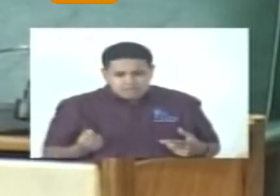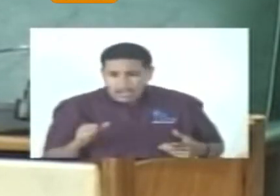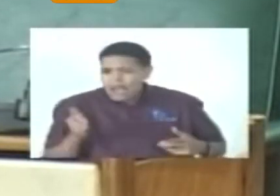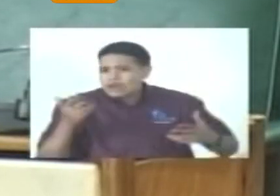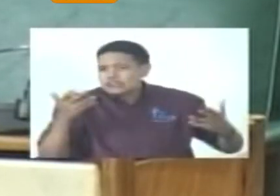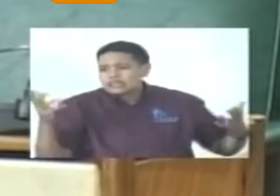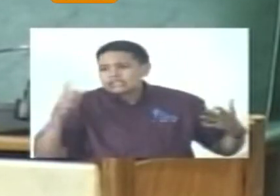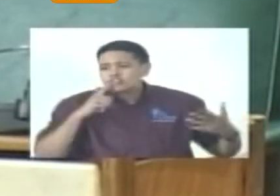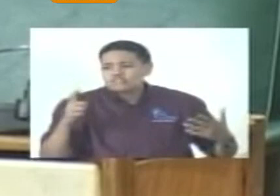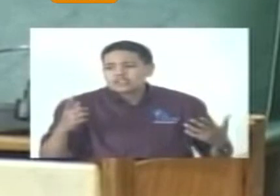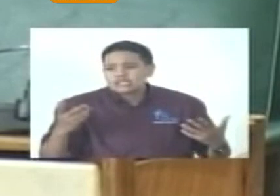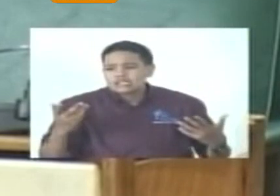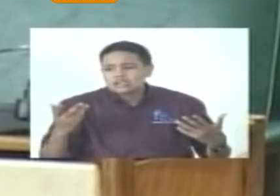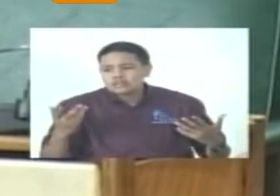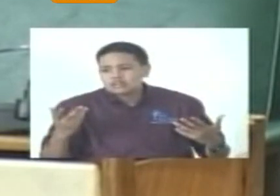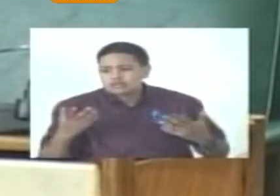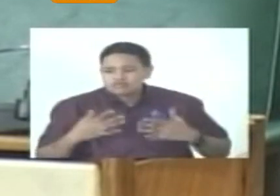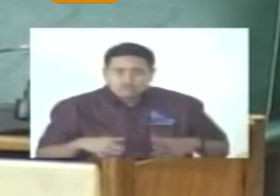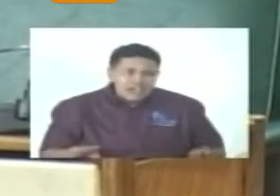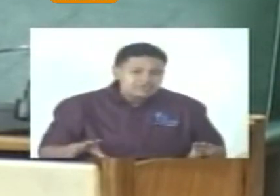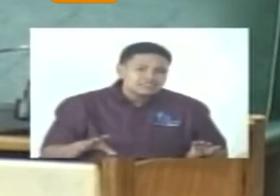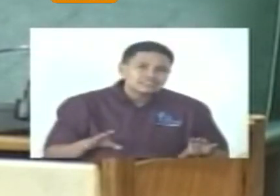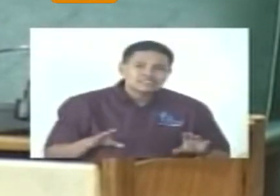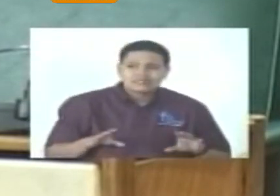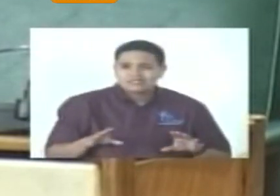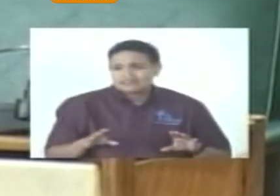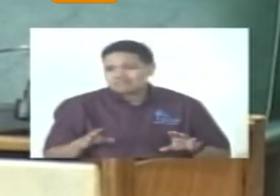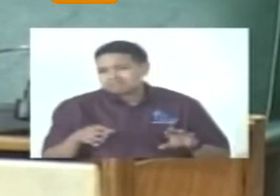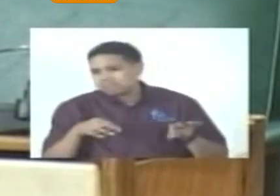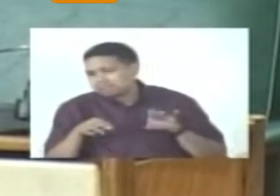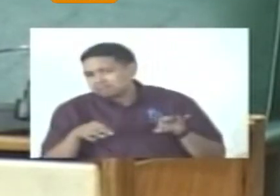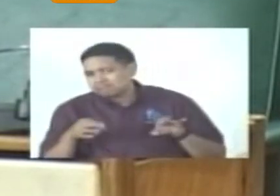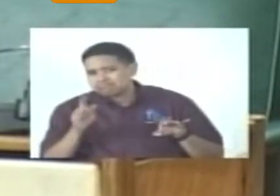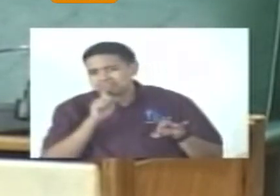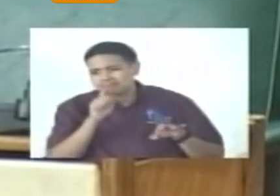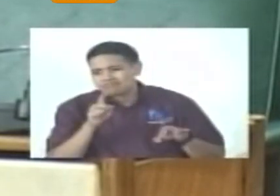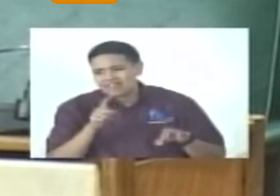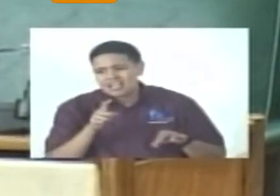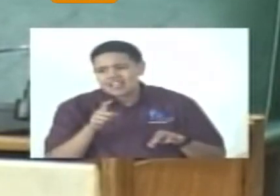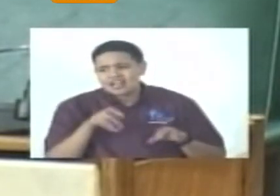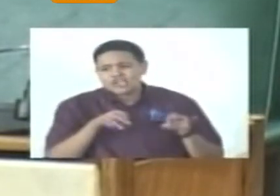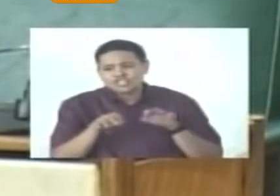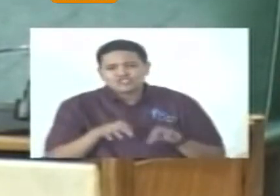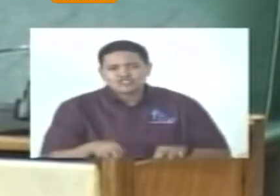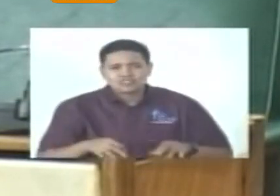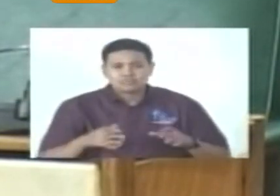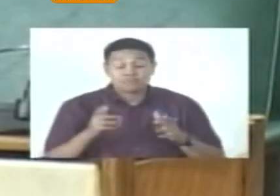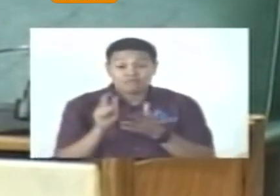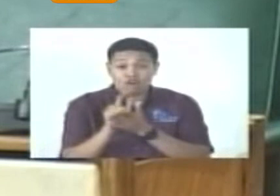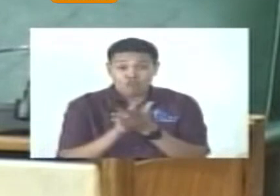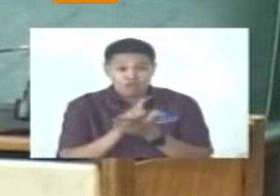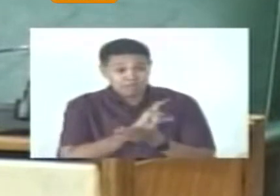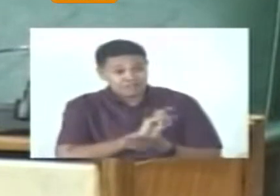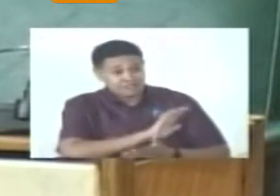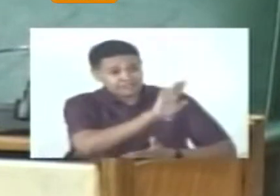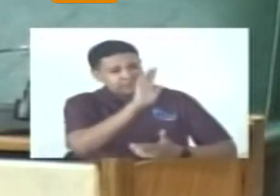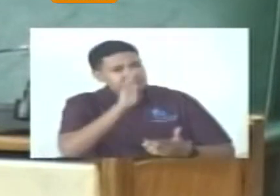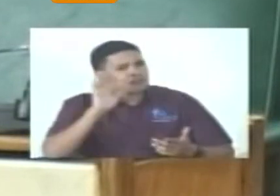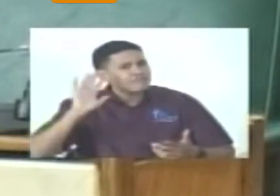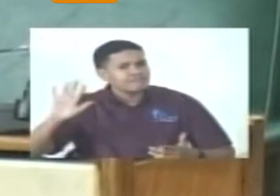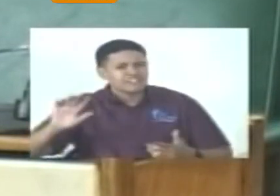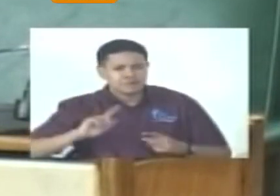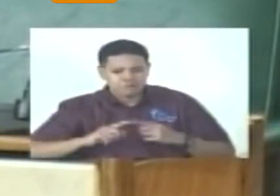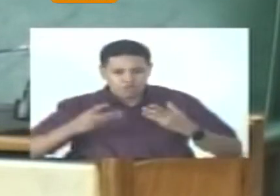of dress, designation, or description of a law enforcement officer. Mr. President, the Joint